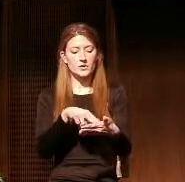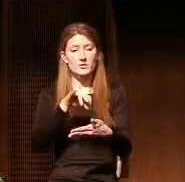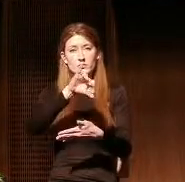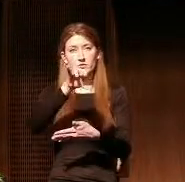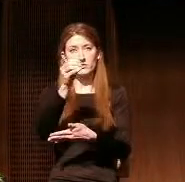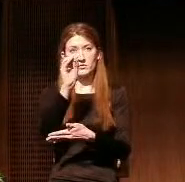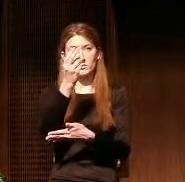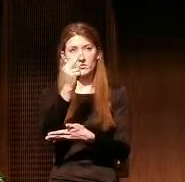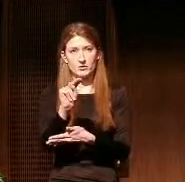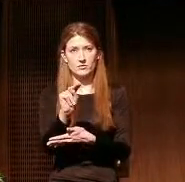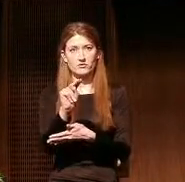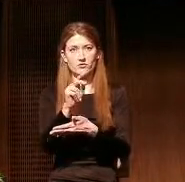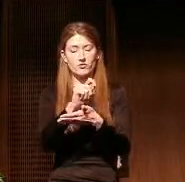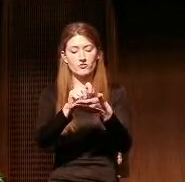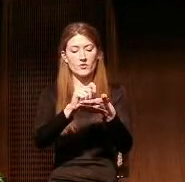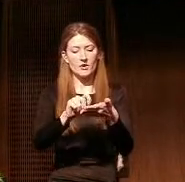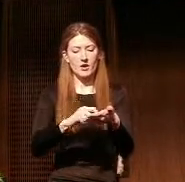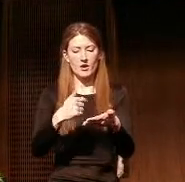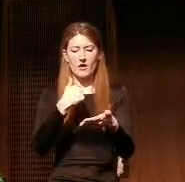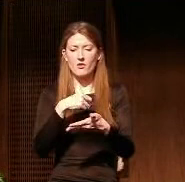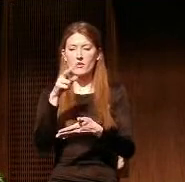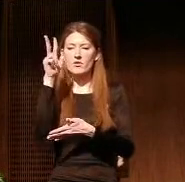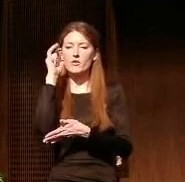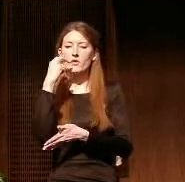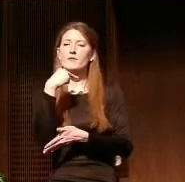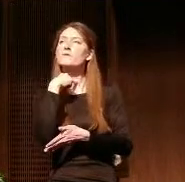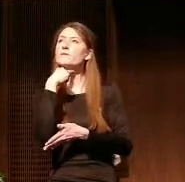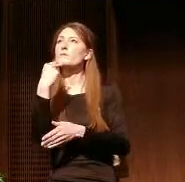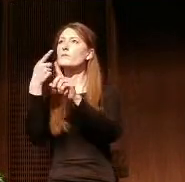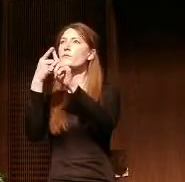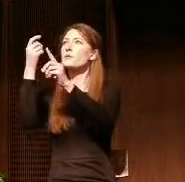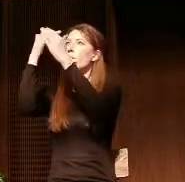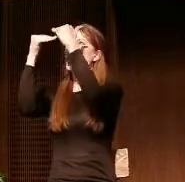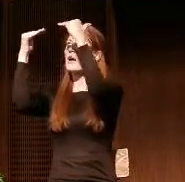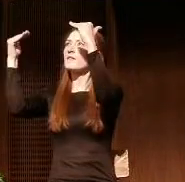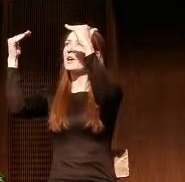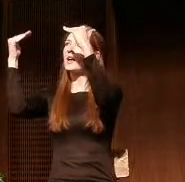John writes, I heard a voice from heaven saying,